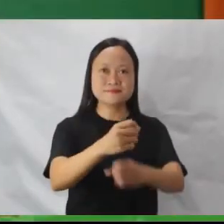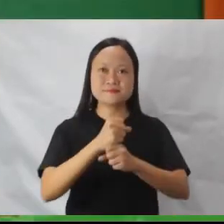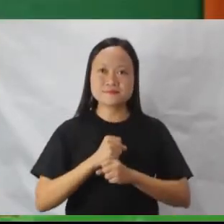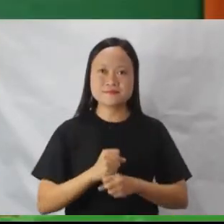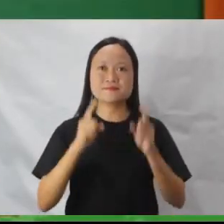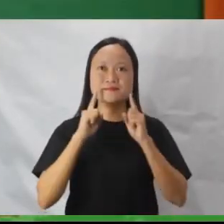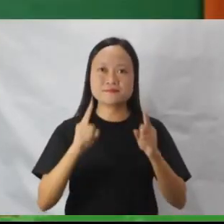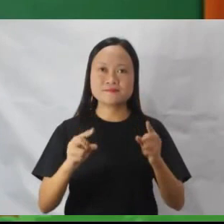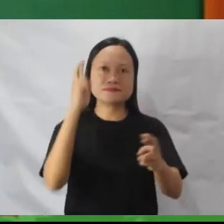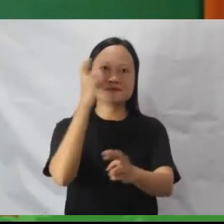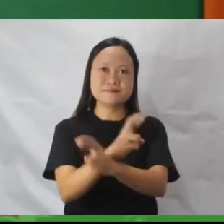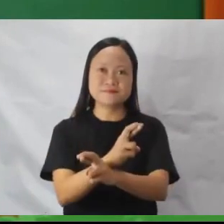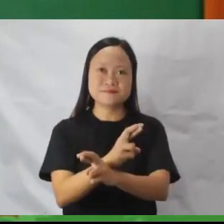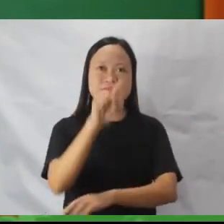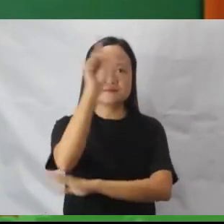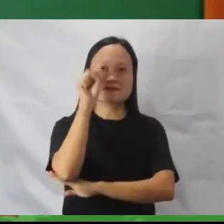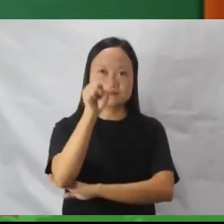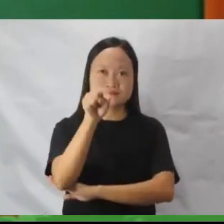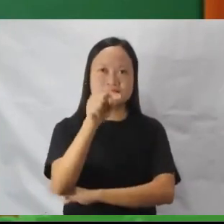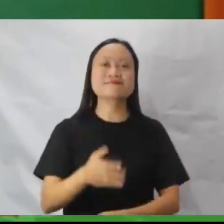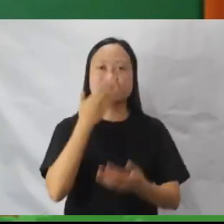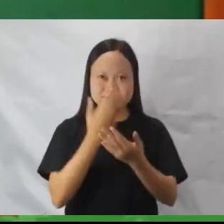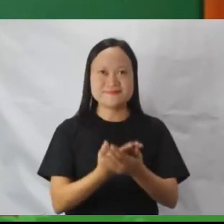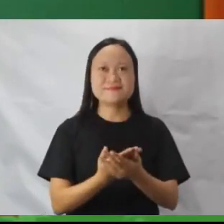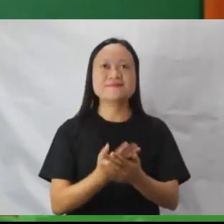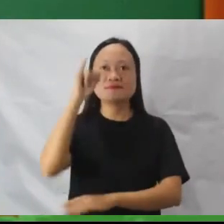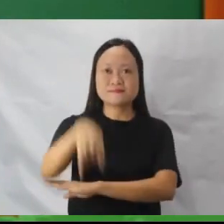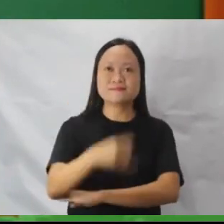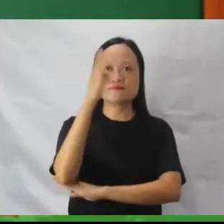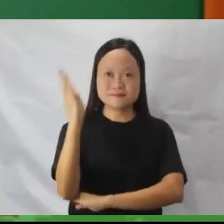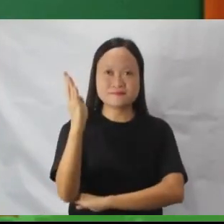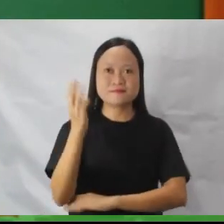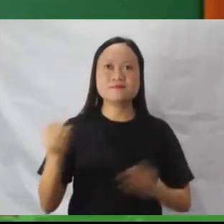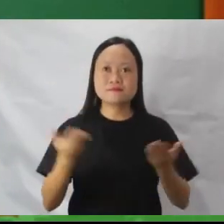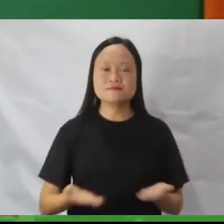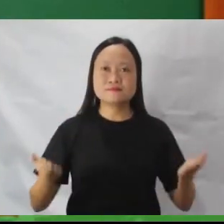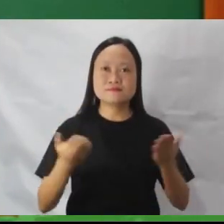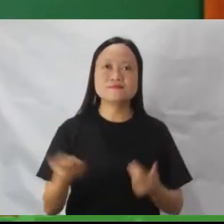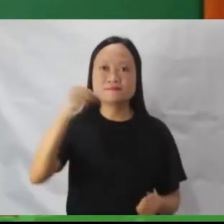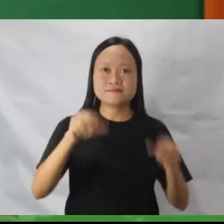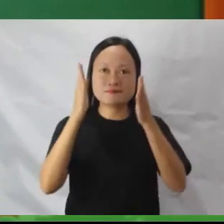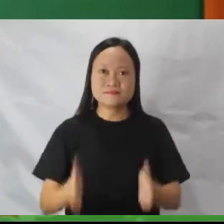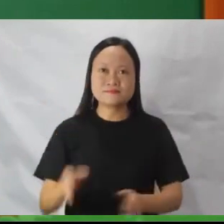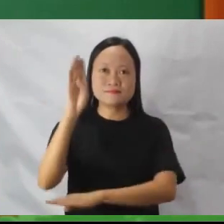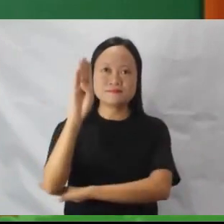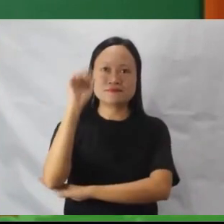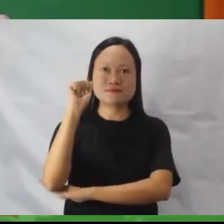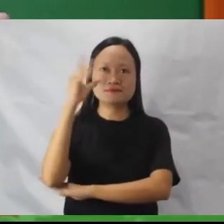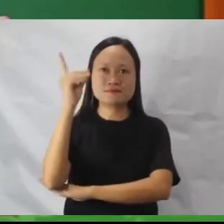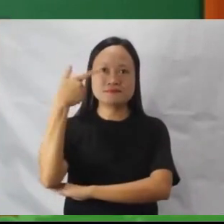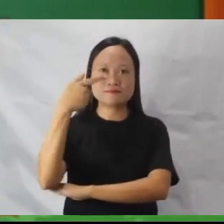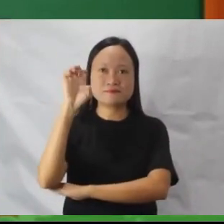Did you get the answers right? Good job! Now here's a scientist badge for